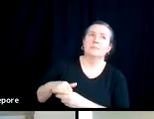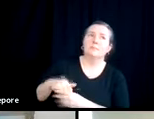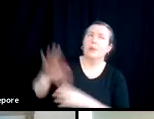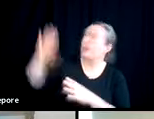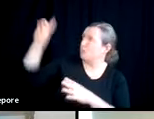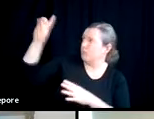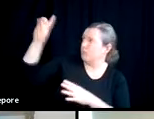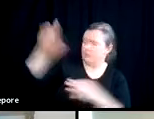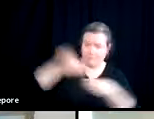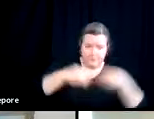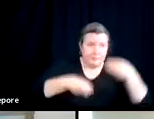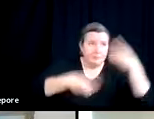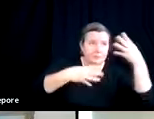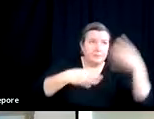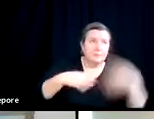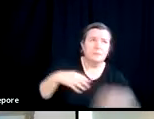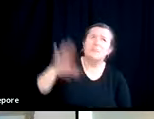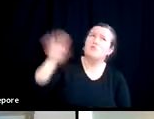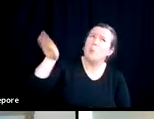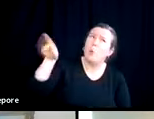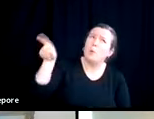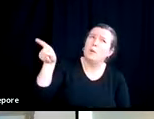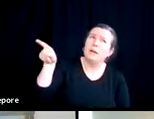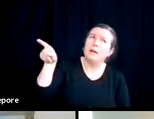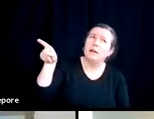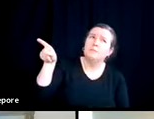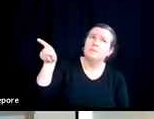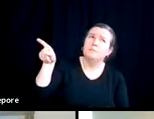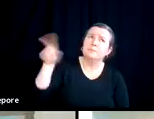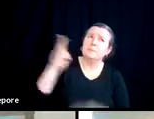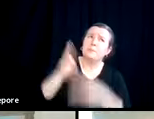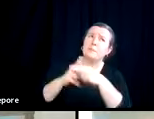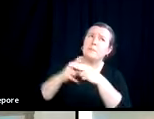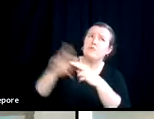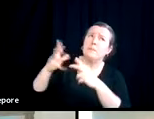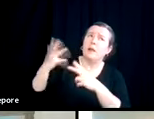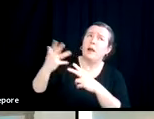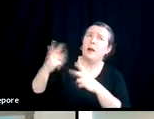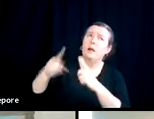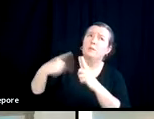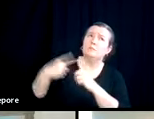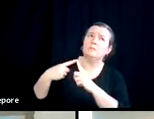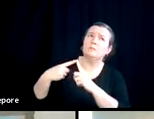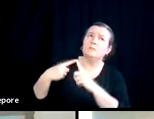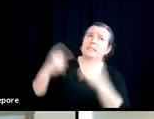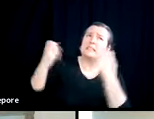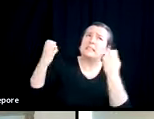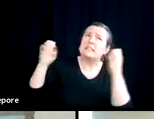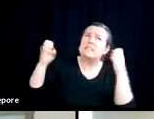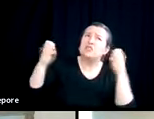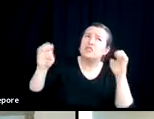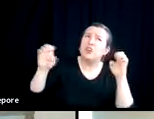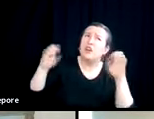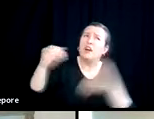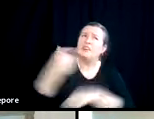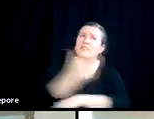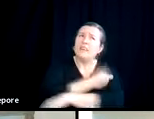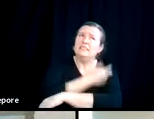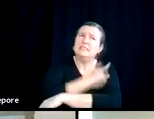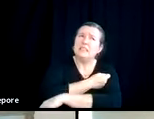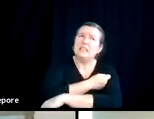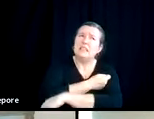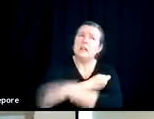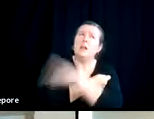So you had mentioned, I believe, something regarding the combination of Easter and the vaccine efforts at that